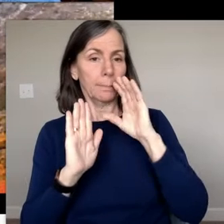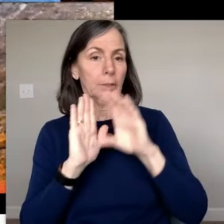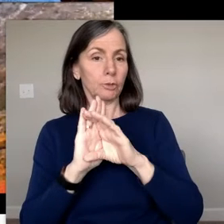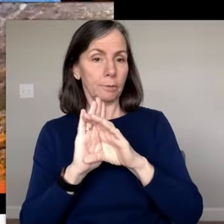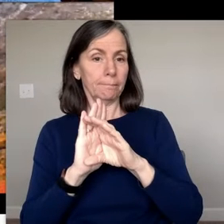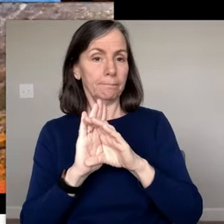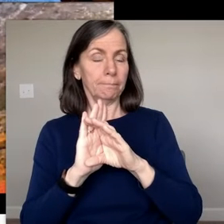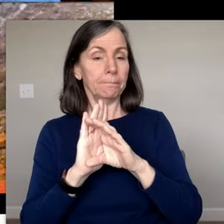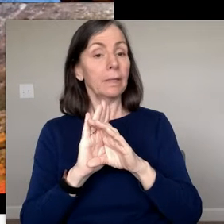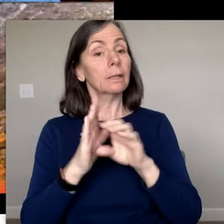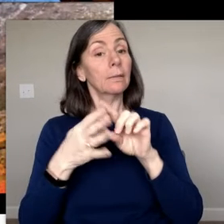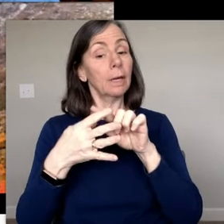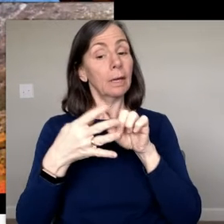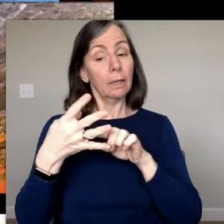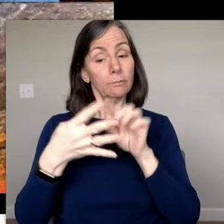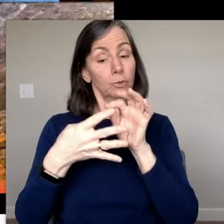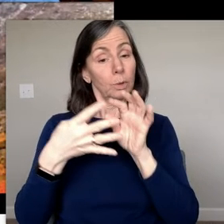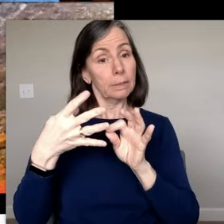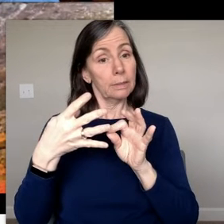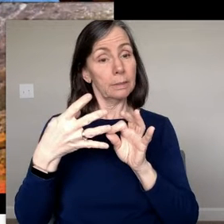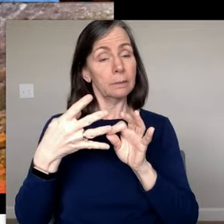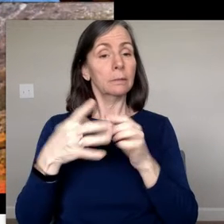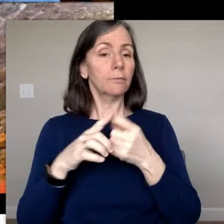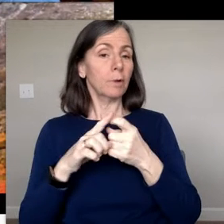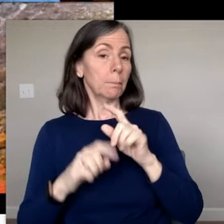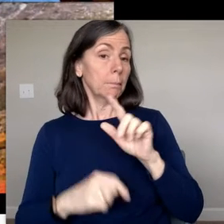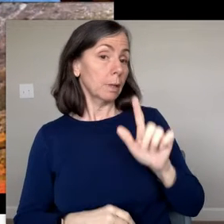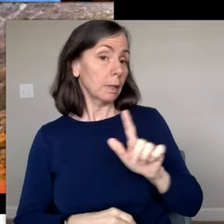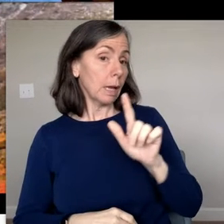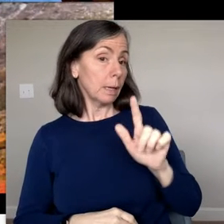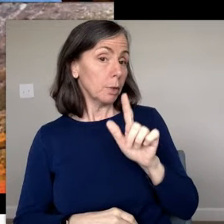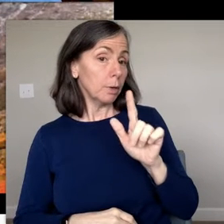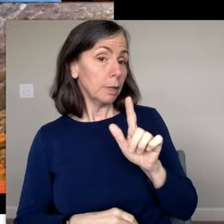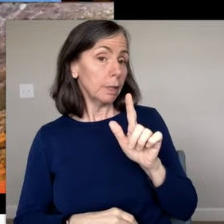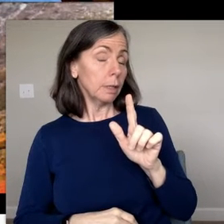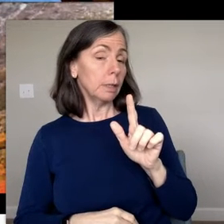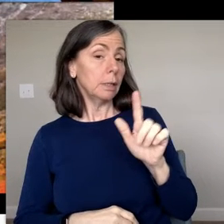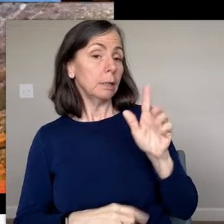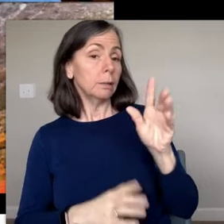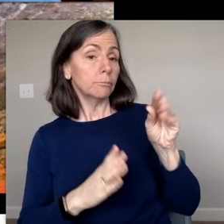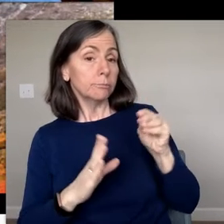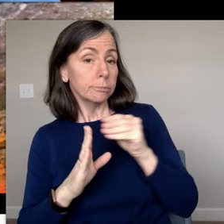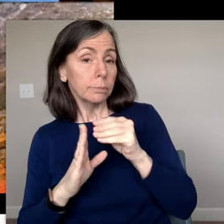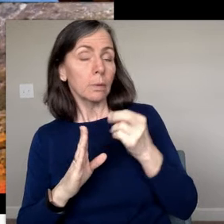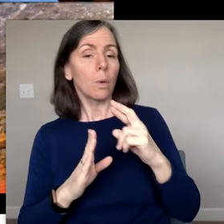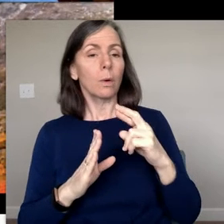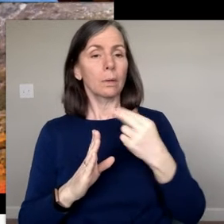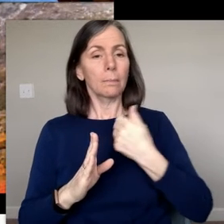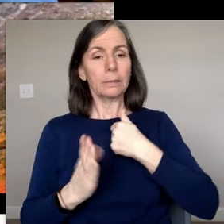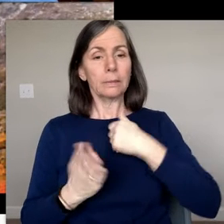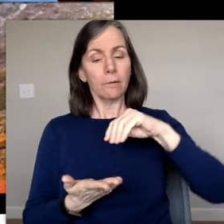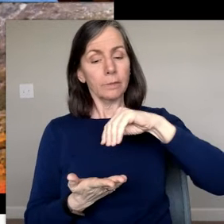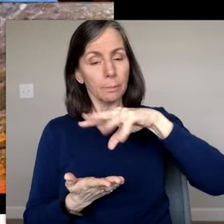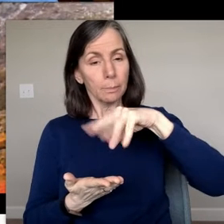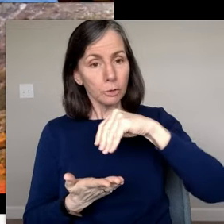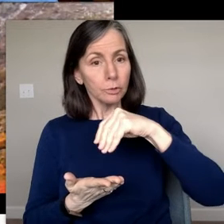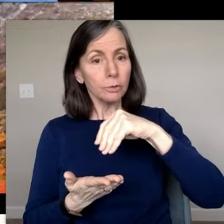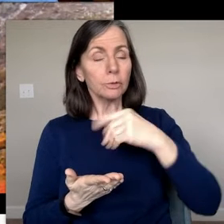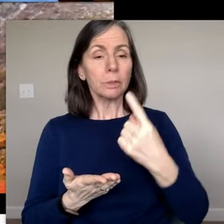And I can either choose a picture from my library, or I could take a photo or video and then upload that.